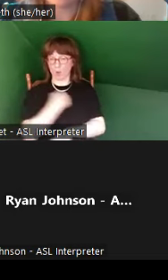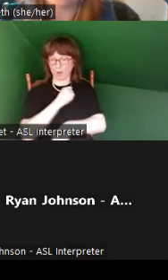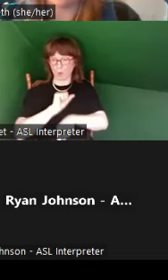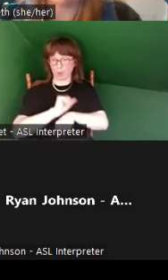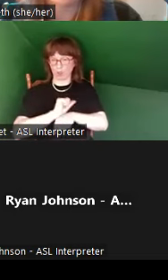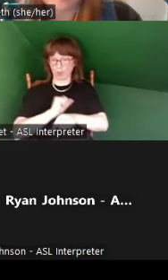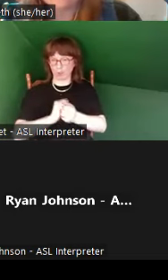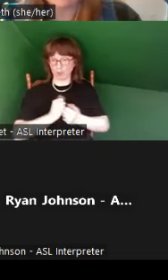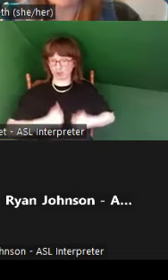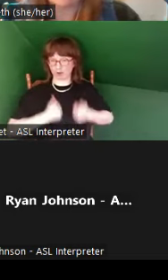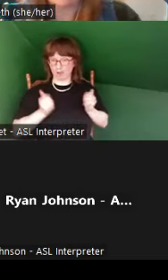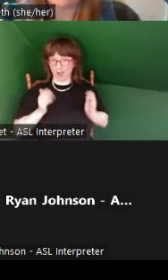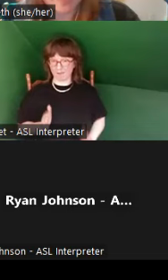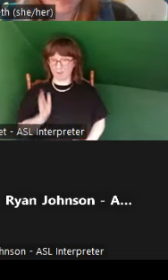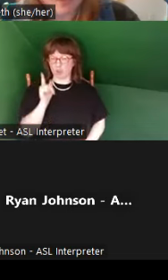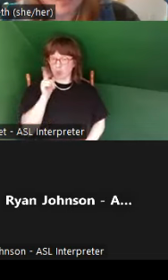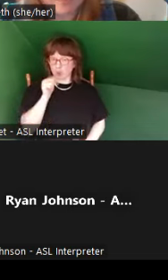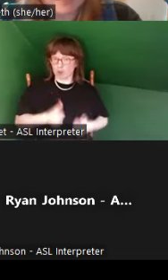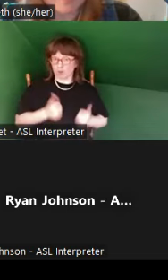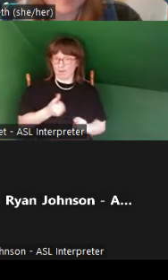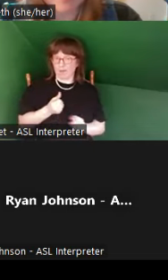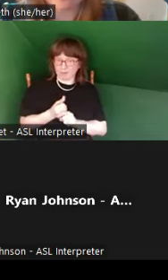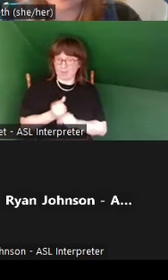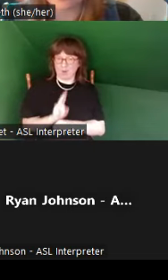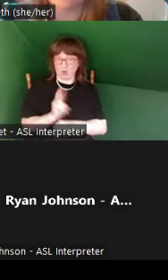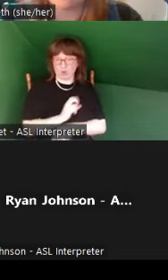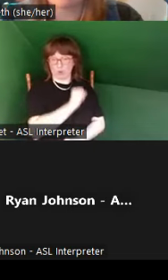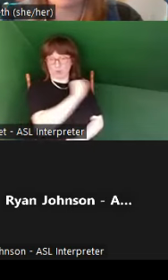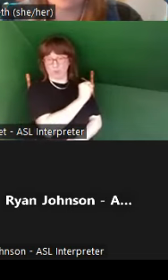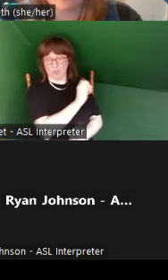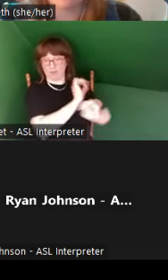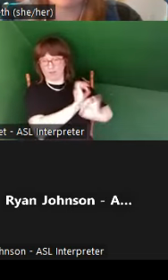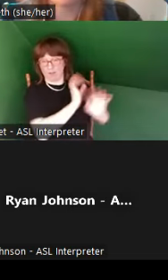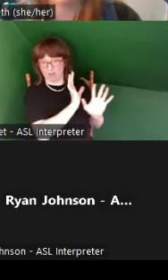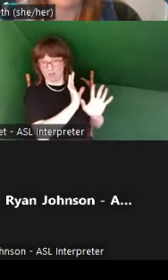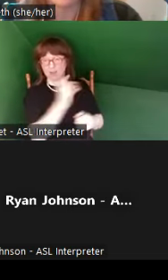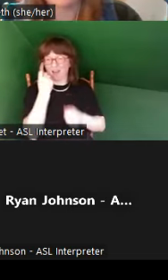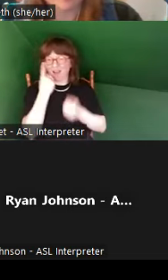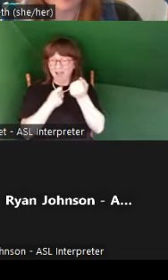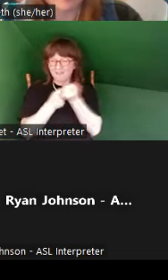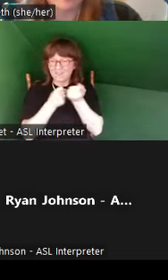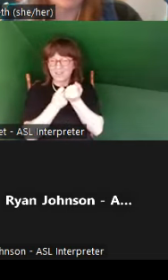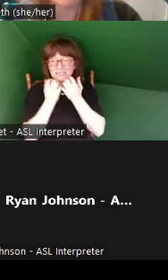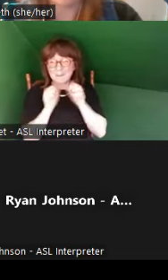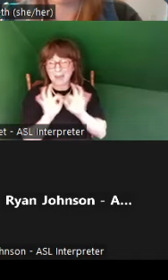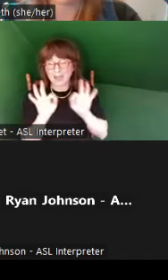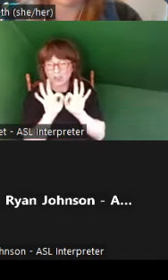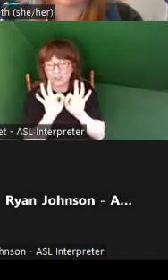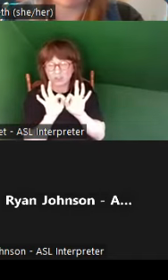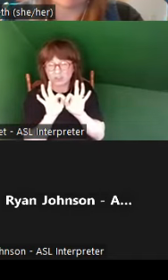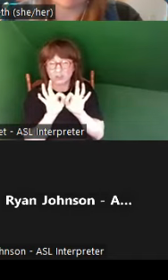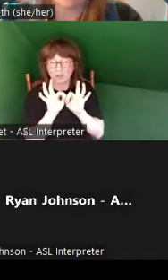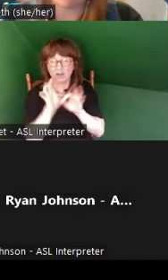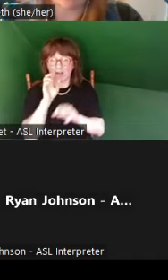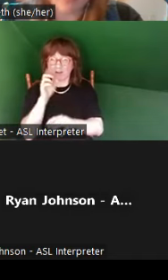violence. Advocacy matters in these situations because being arrested always